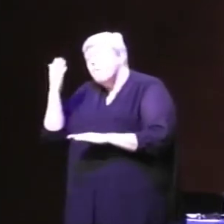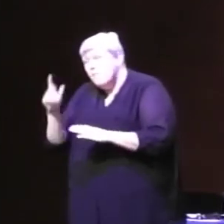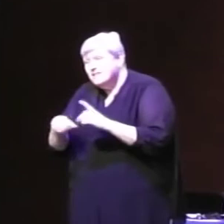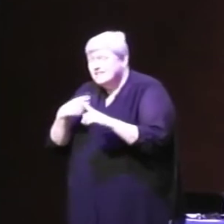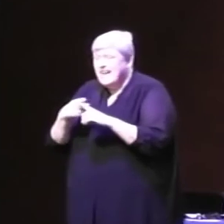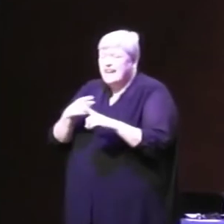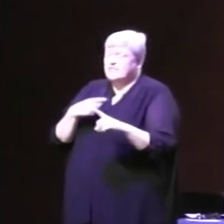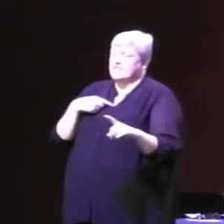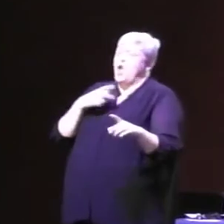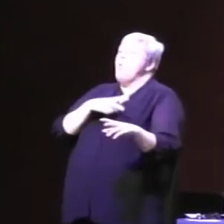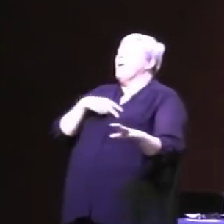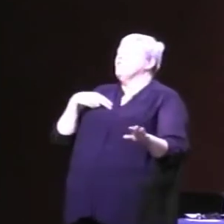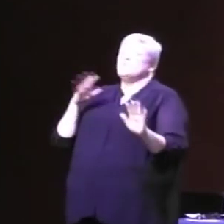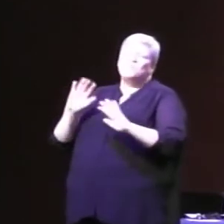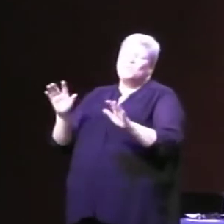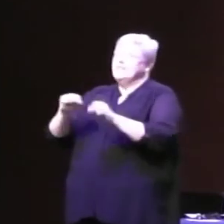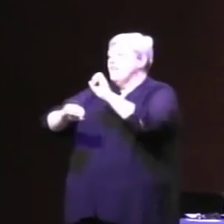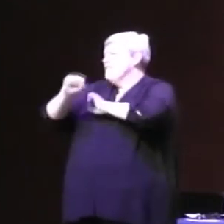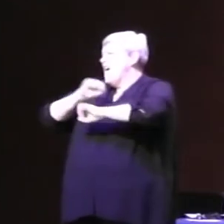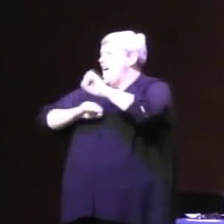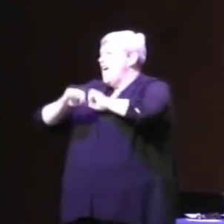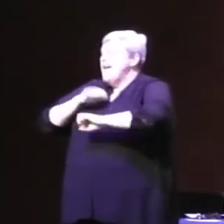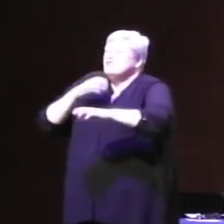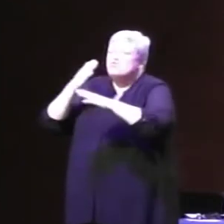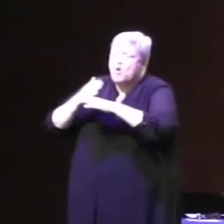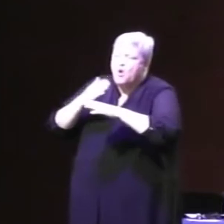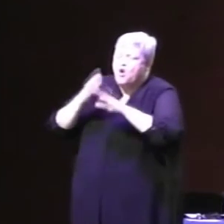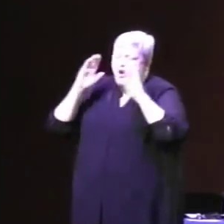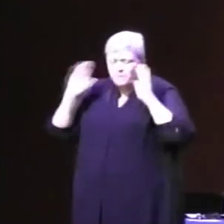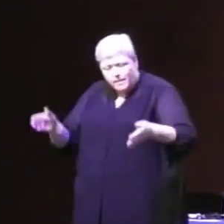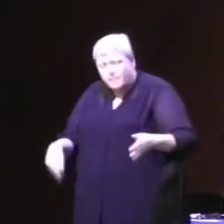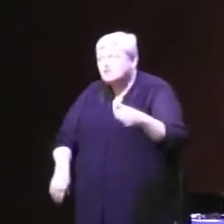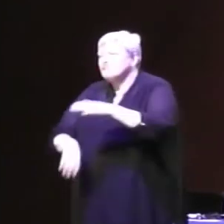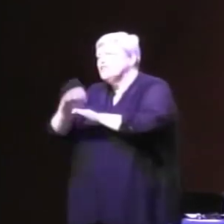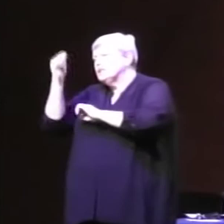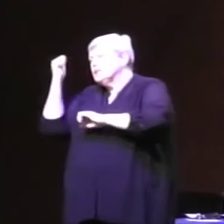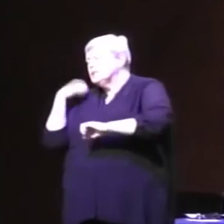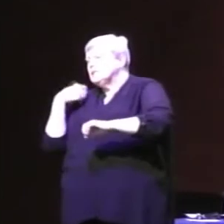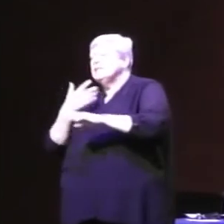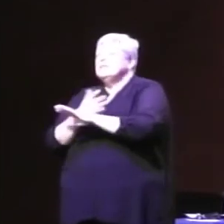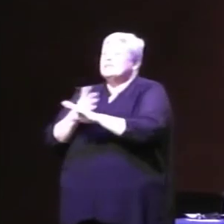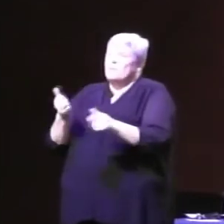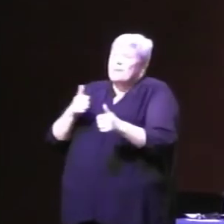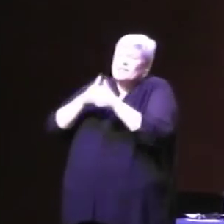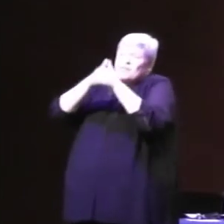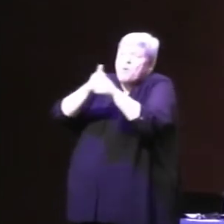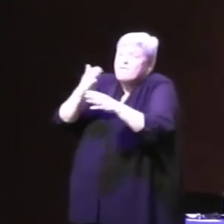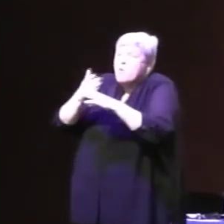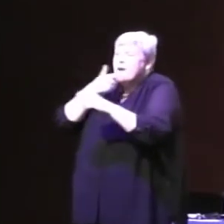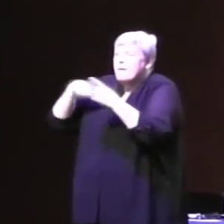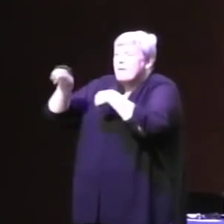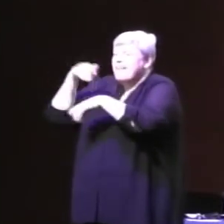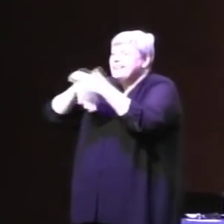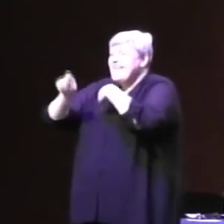defending jobs, they would make compulsory redundancies unnecessary, they would be supported by the working people of Edinburgh.